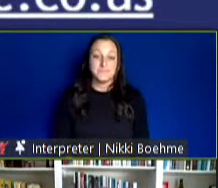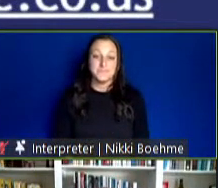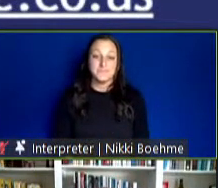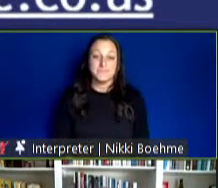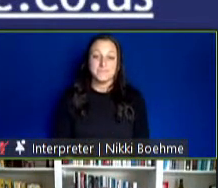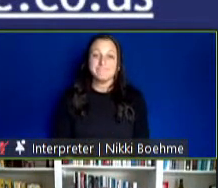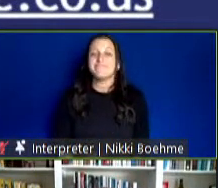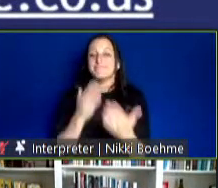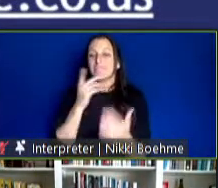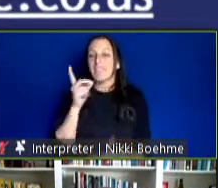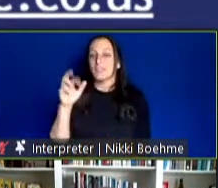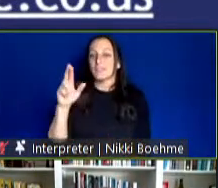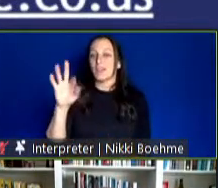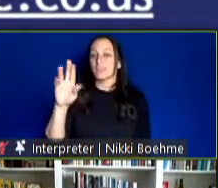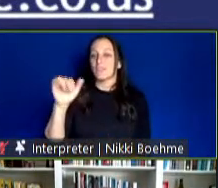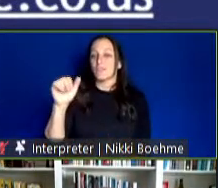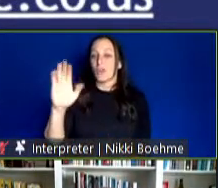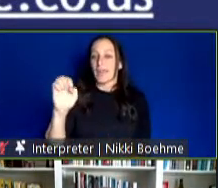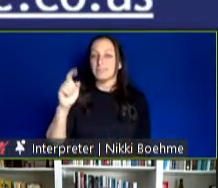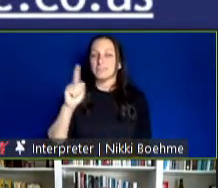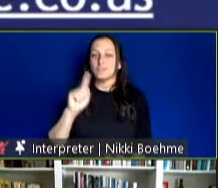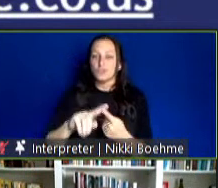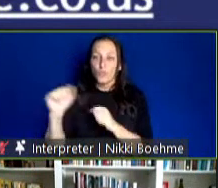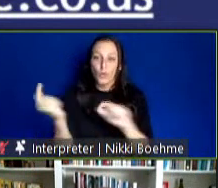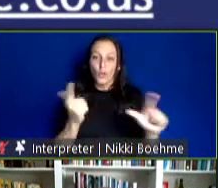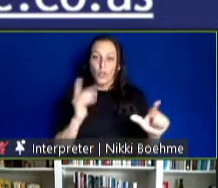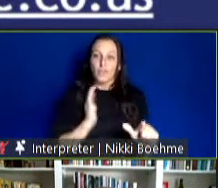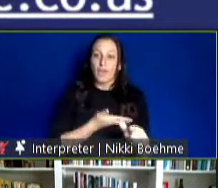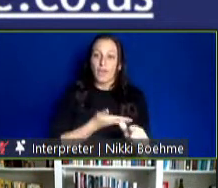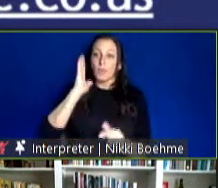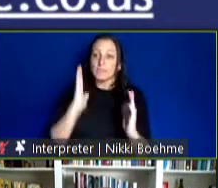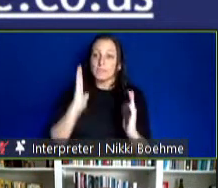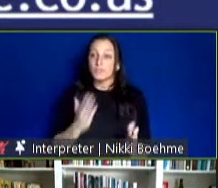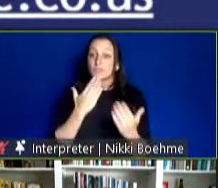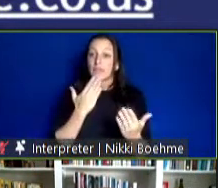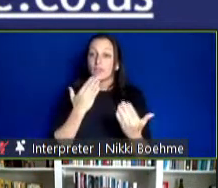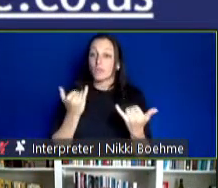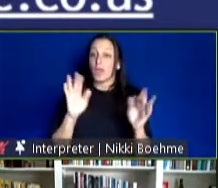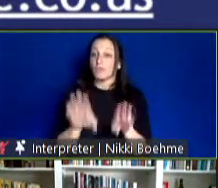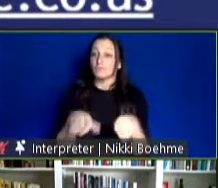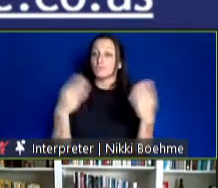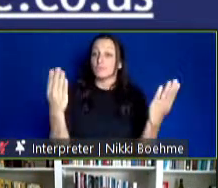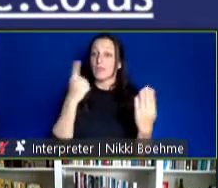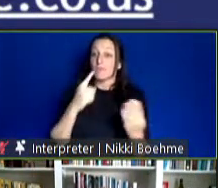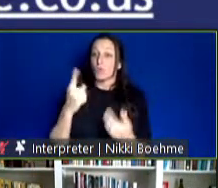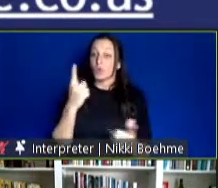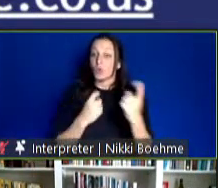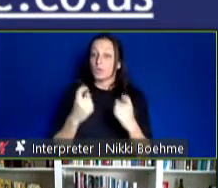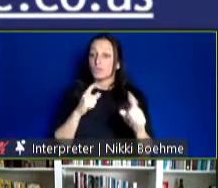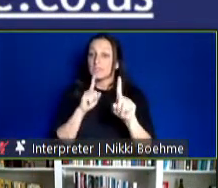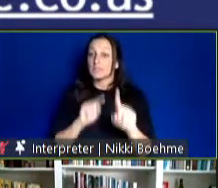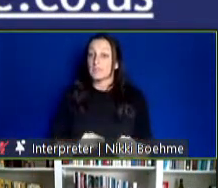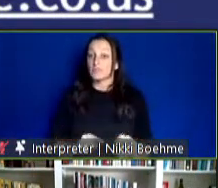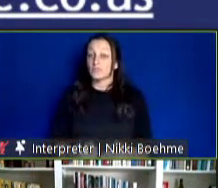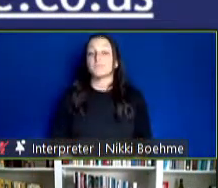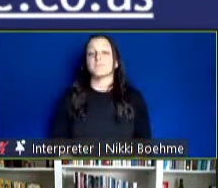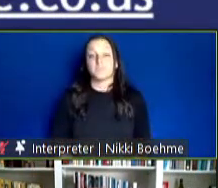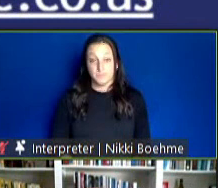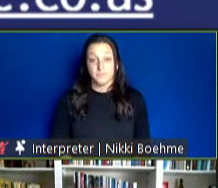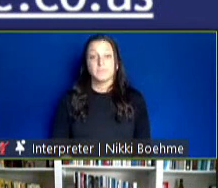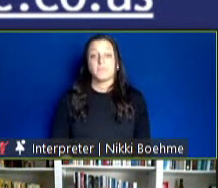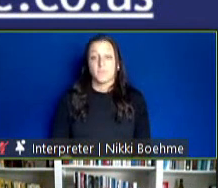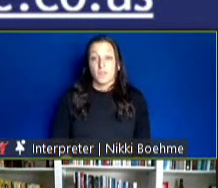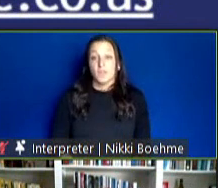Thank you, Dr. France, and to all of our presenters. We're going to open things up to the media Q&A at this point. We're going to use